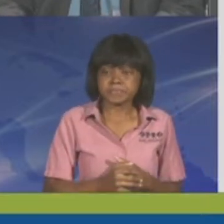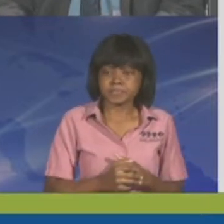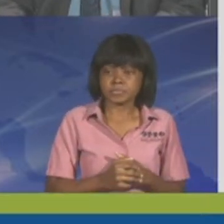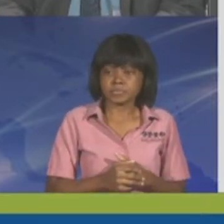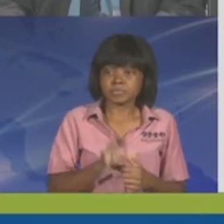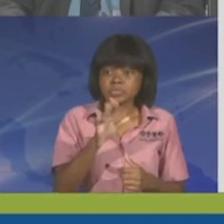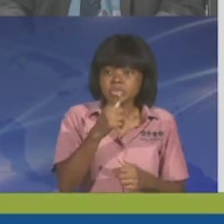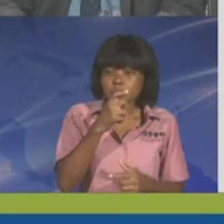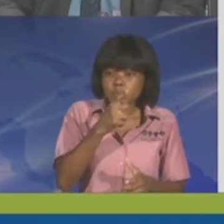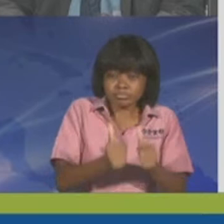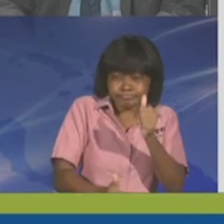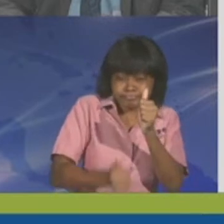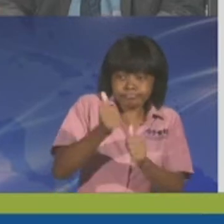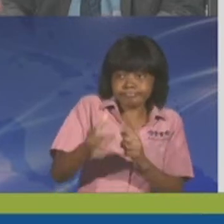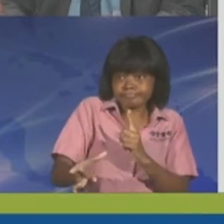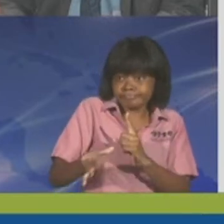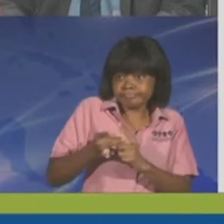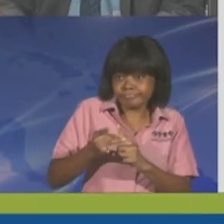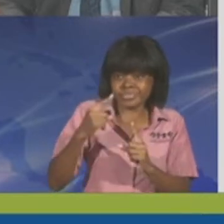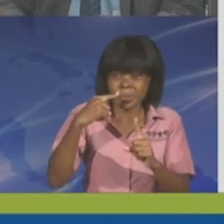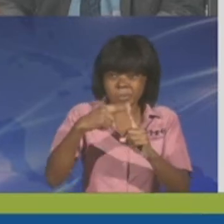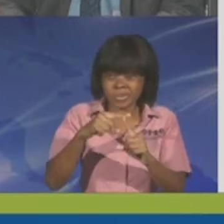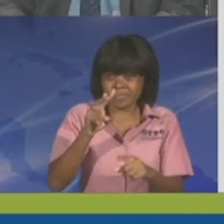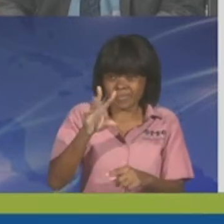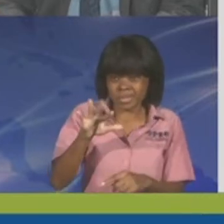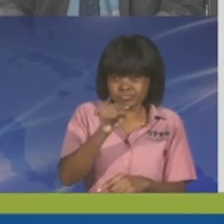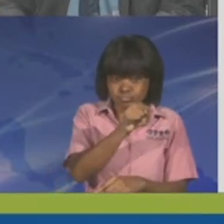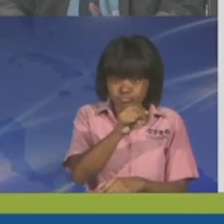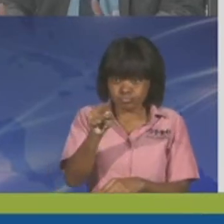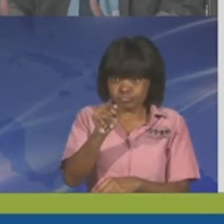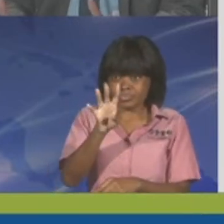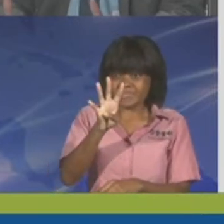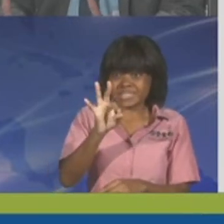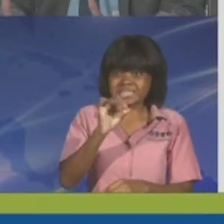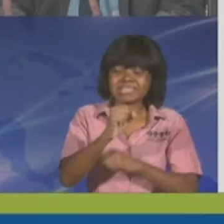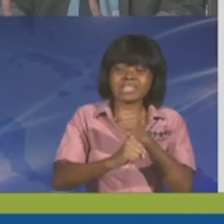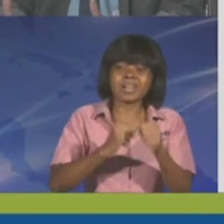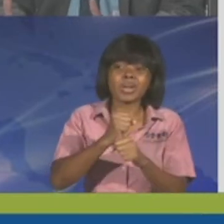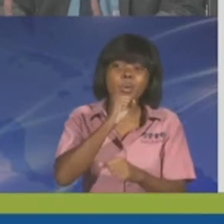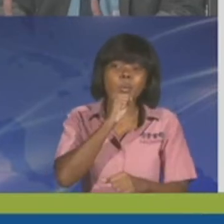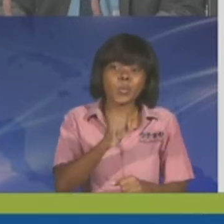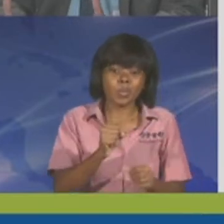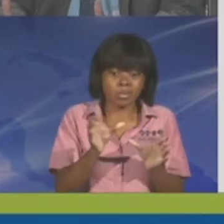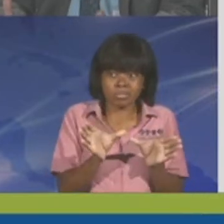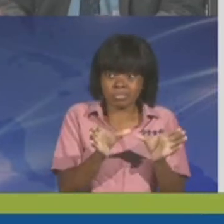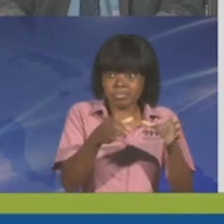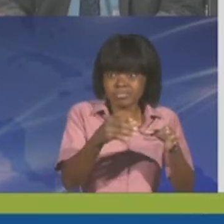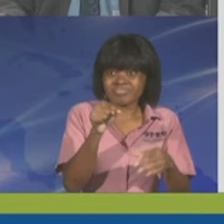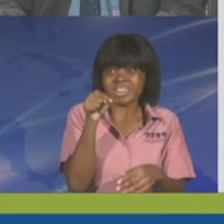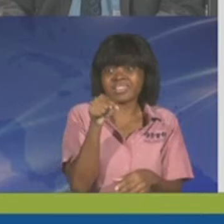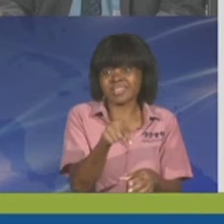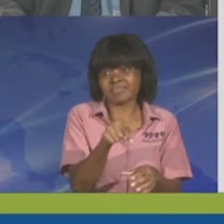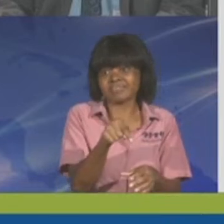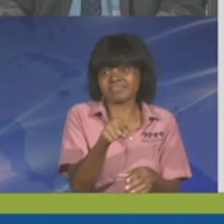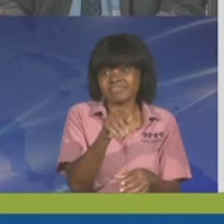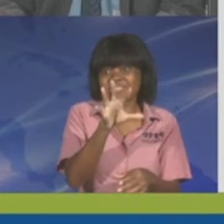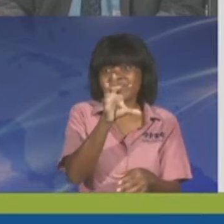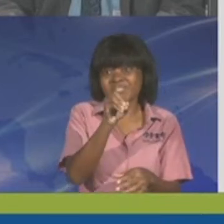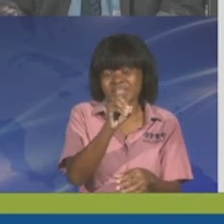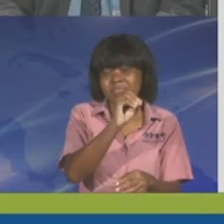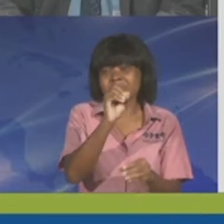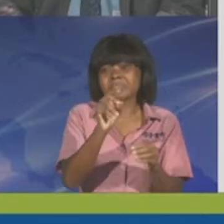affected are those 25 to 49 years of age, and that's about half of the positives that we've been